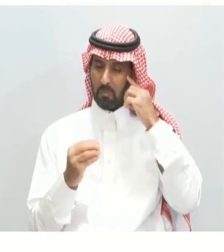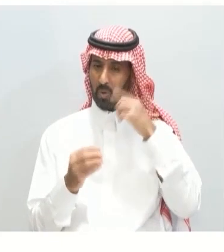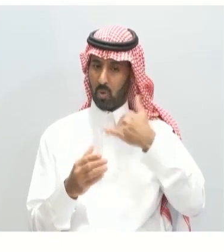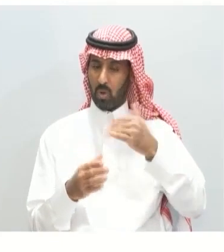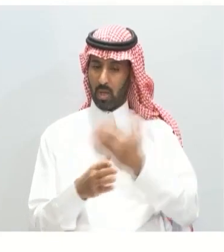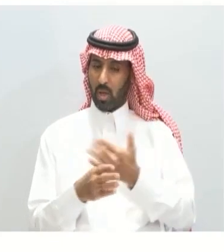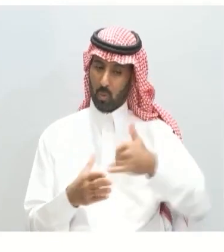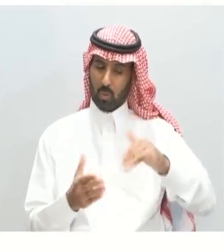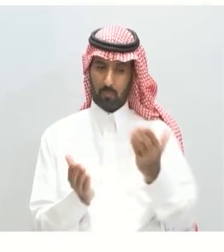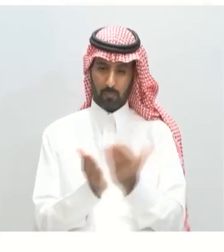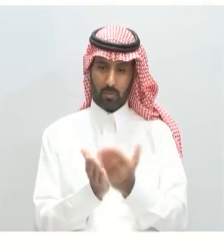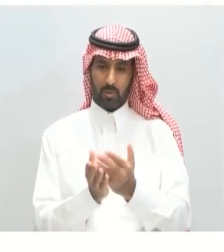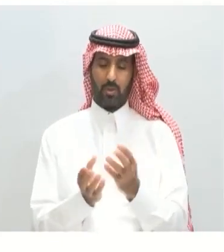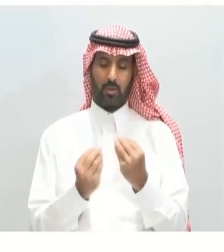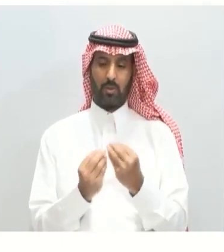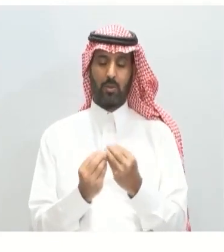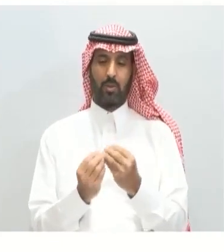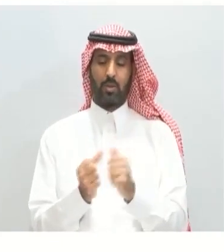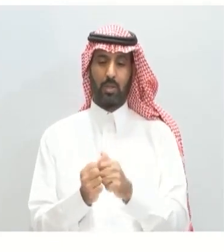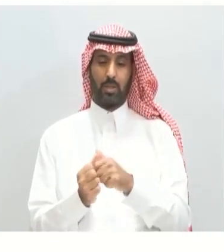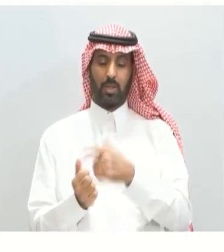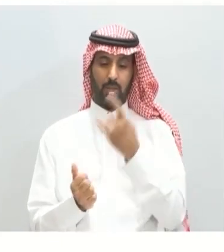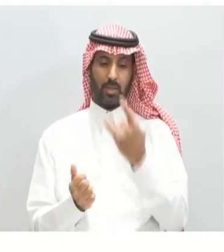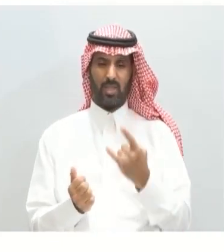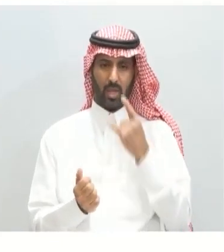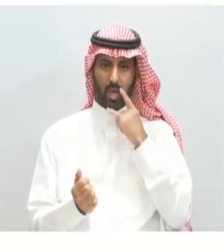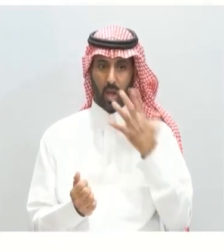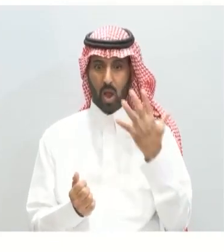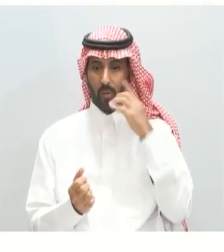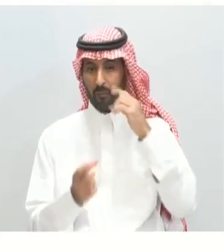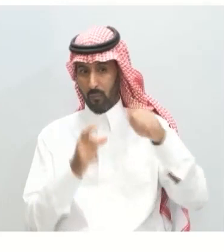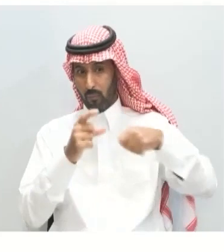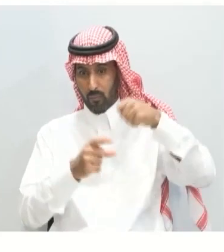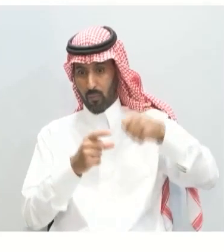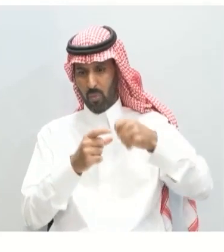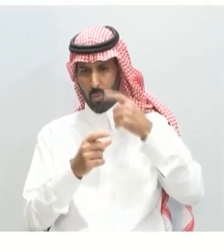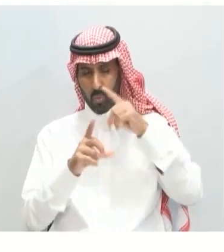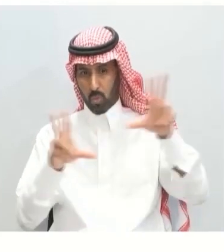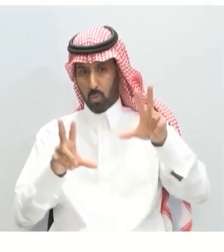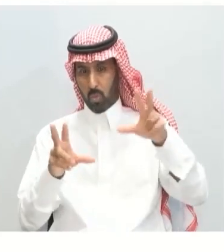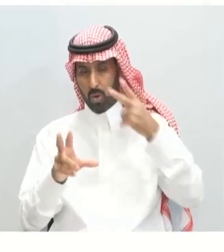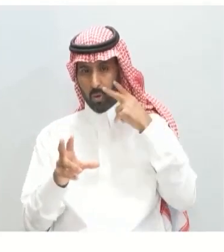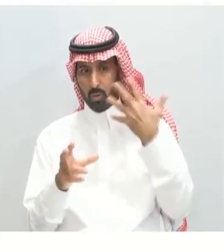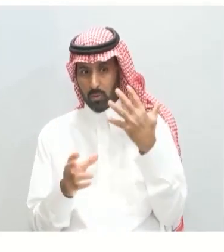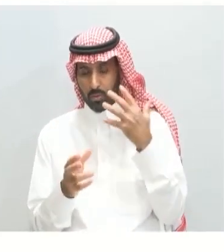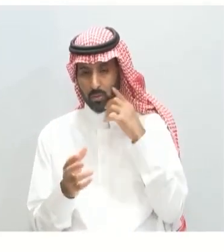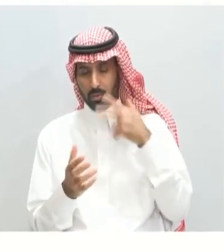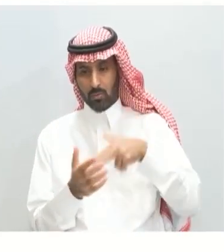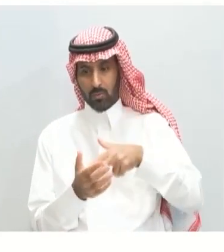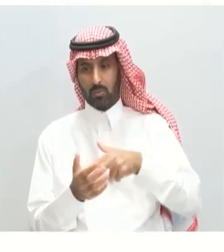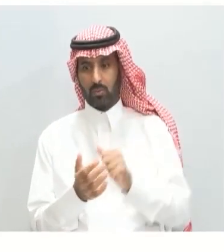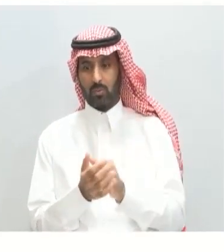is the correct answer. Number 10, scary films. Scary films, you can continue whatever you